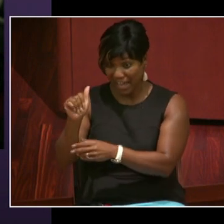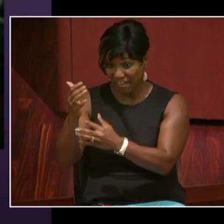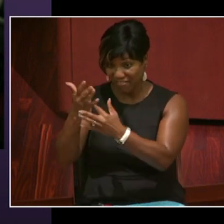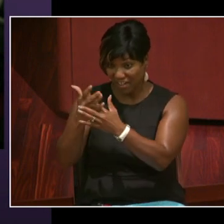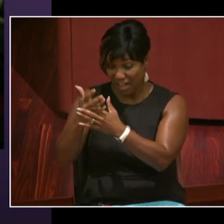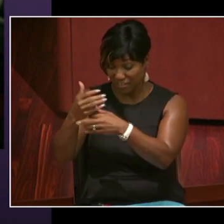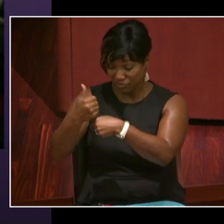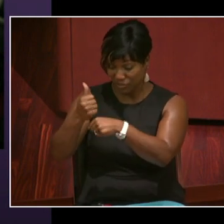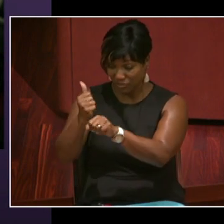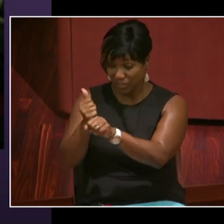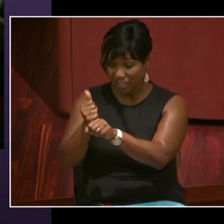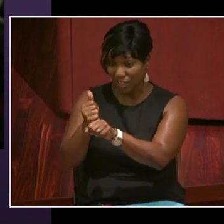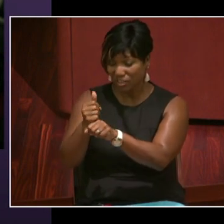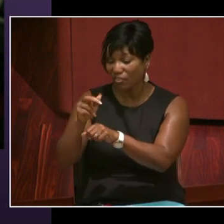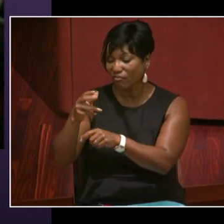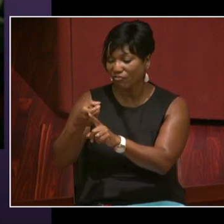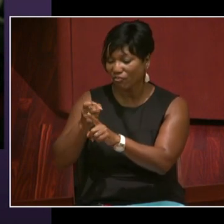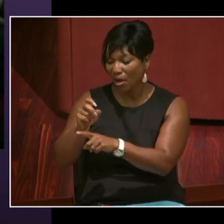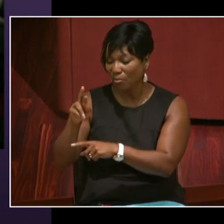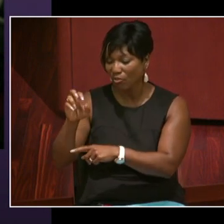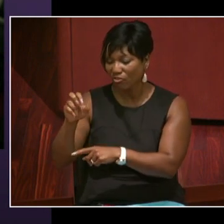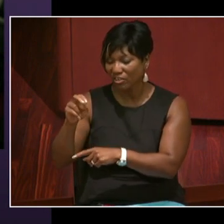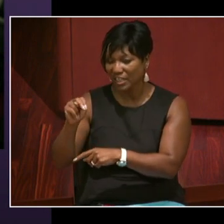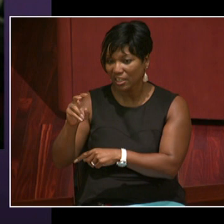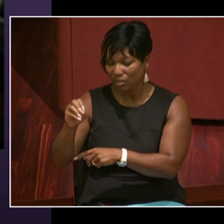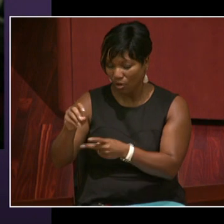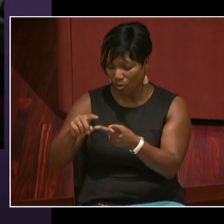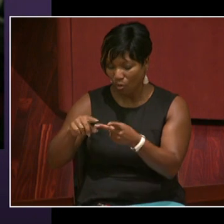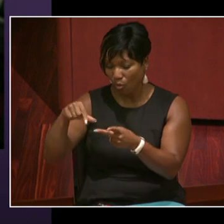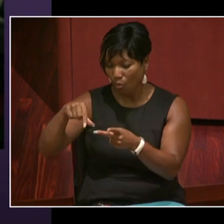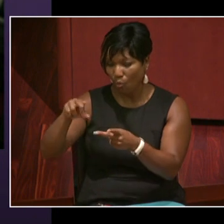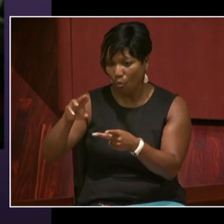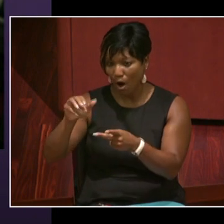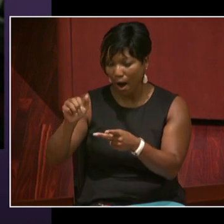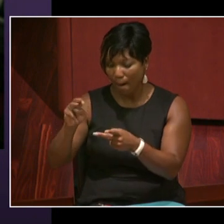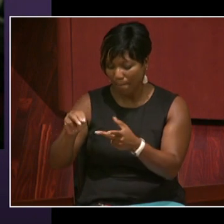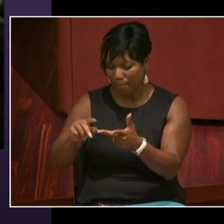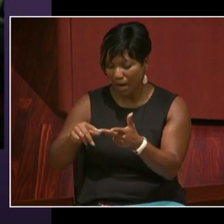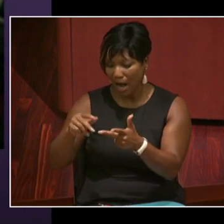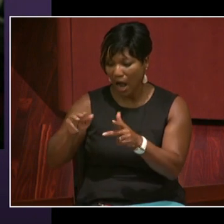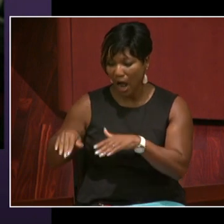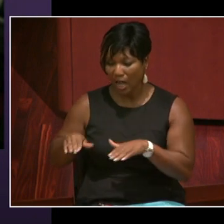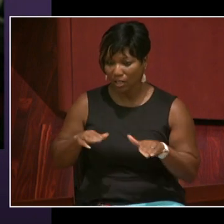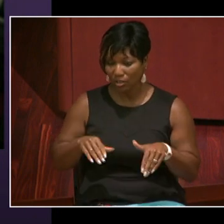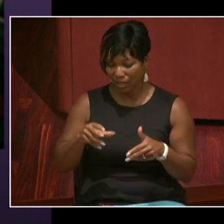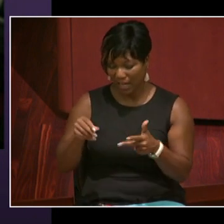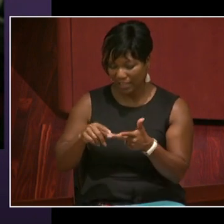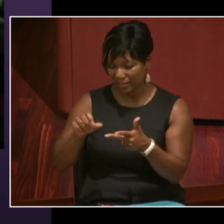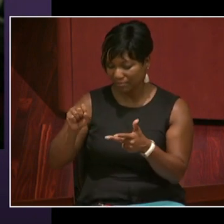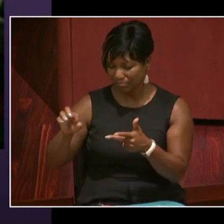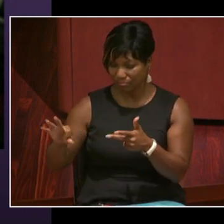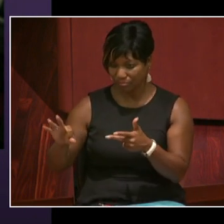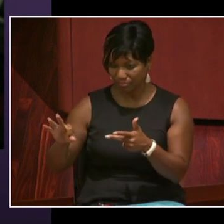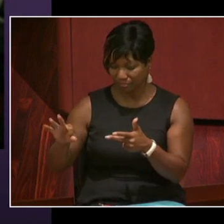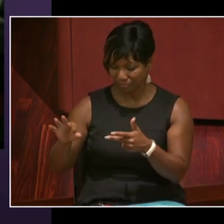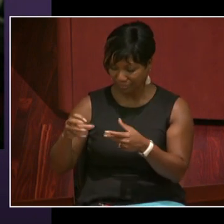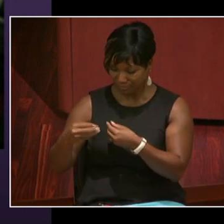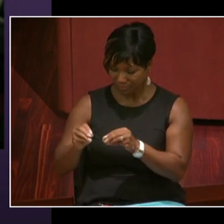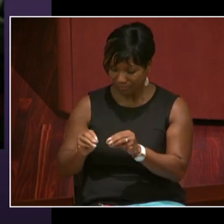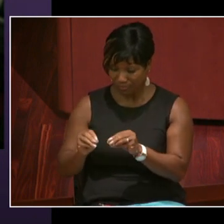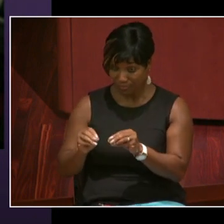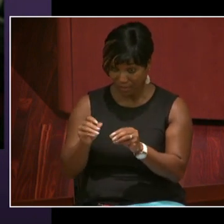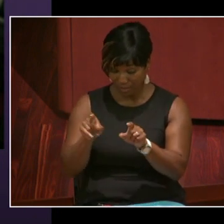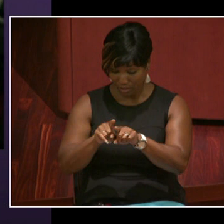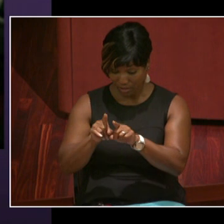of the Reno, Guam, Honolulu, and San Francisco INS district offices. It's also